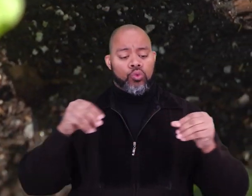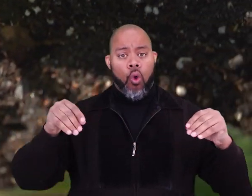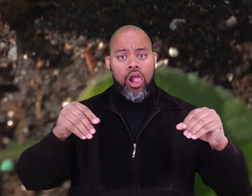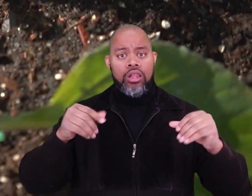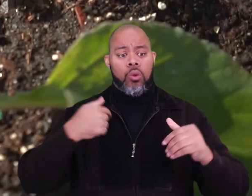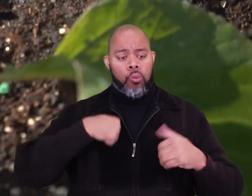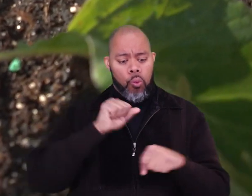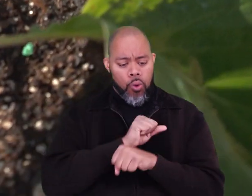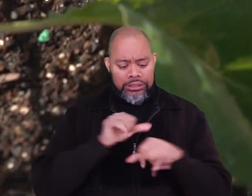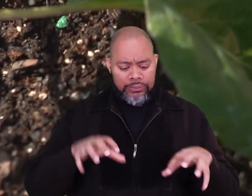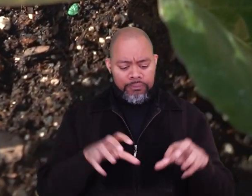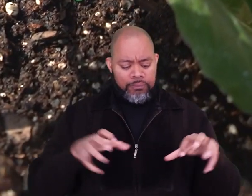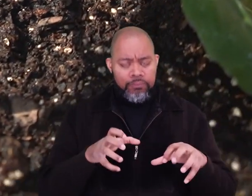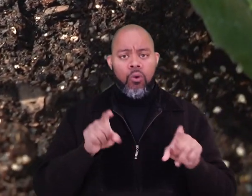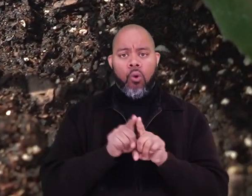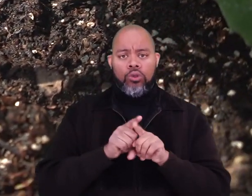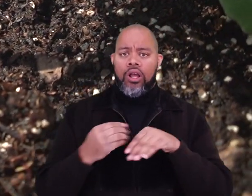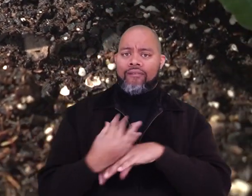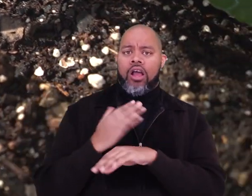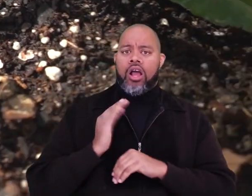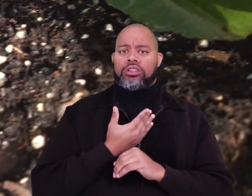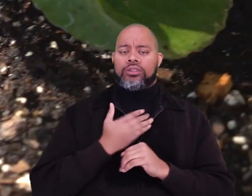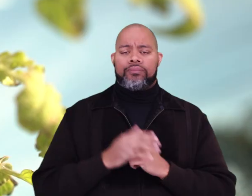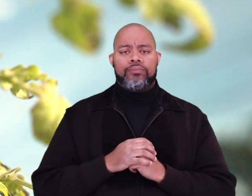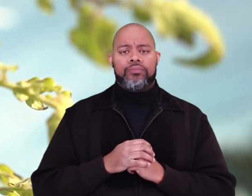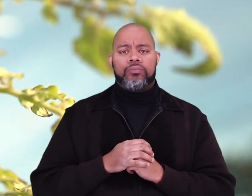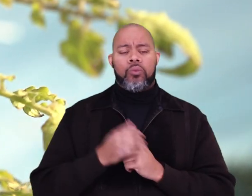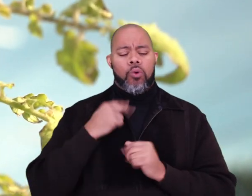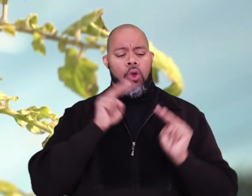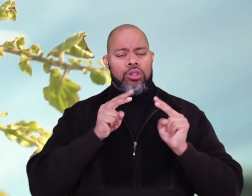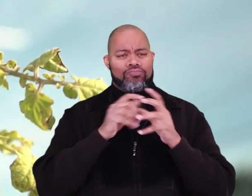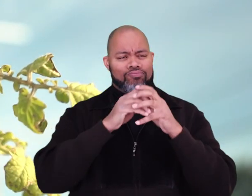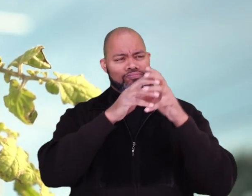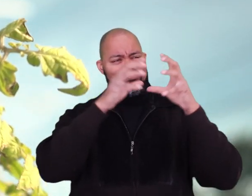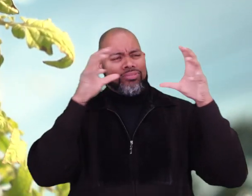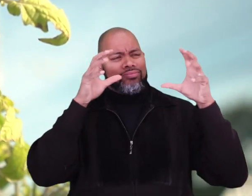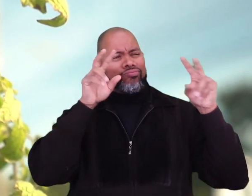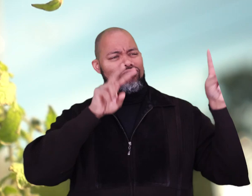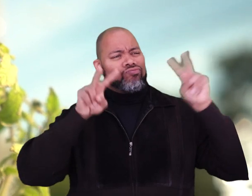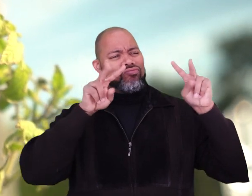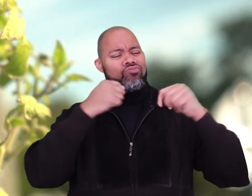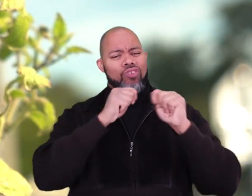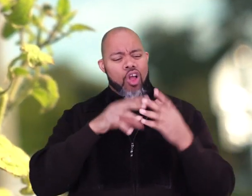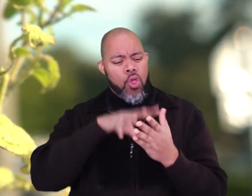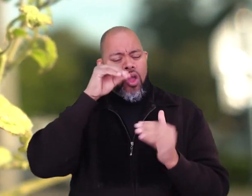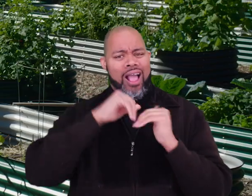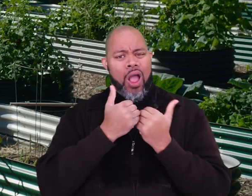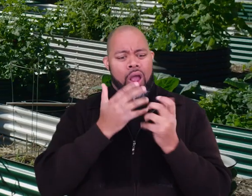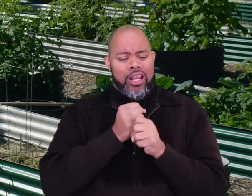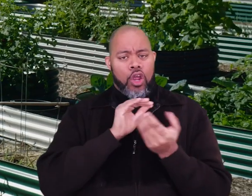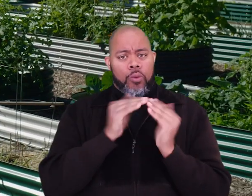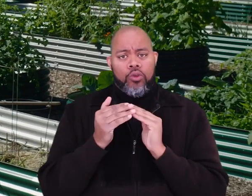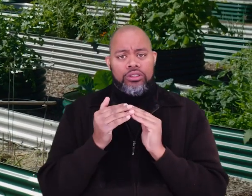the soil that we work with also affect us. So as we look at the bigger picture and try to learn